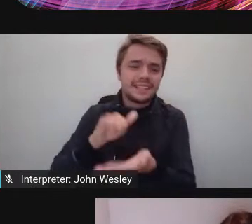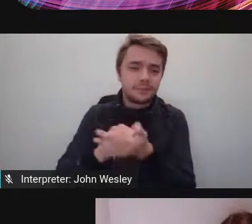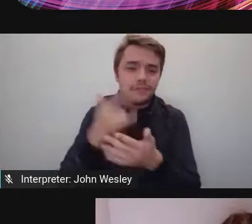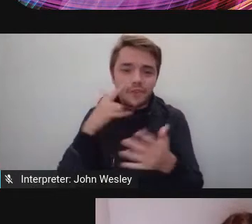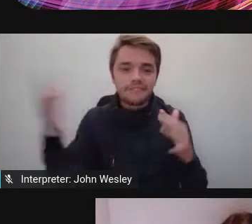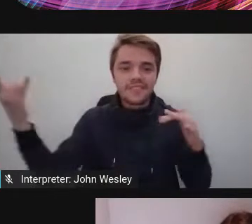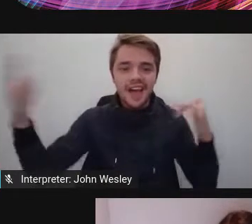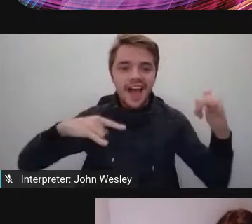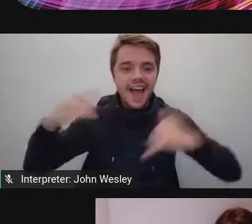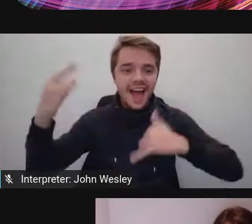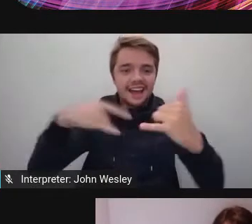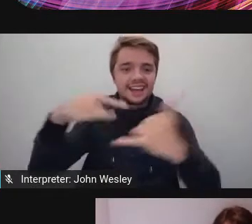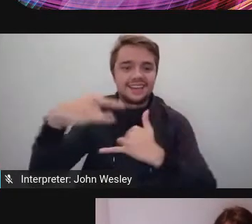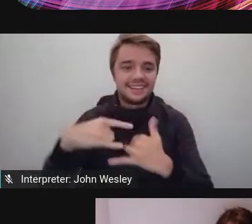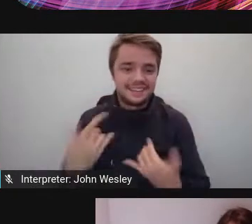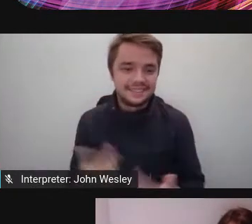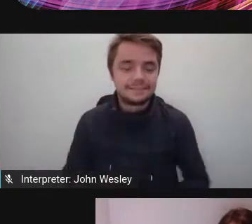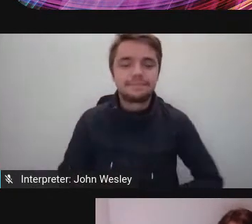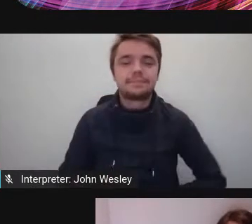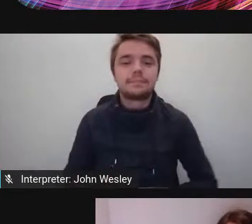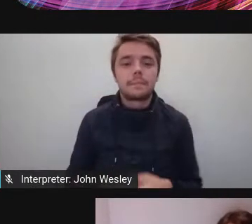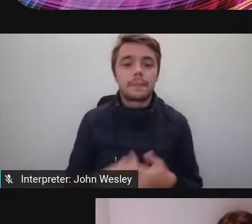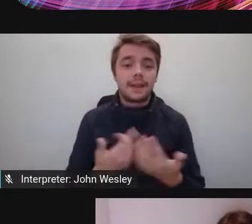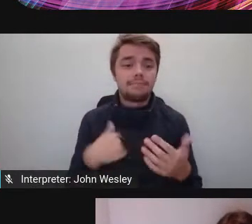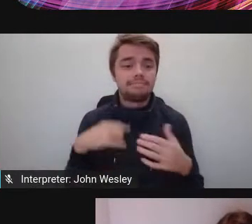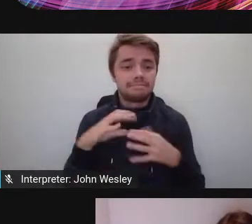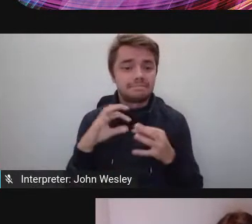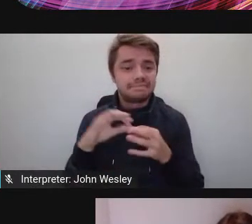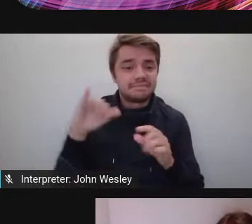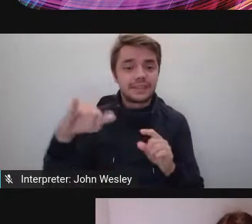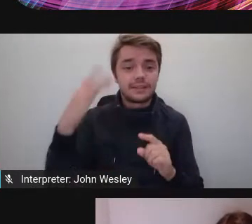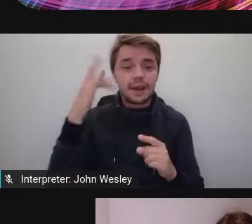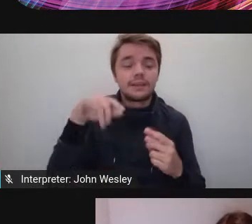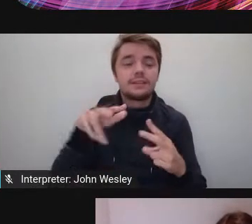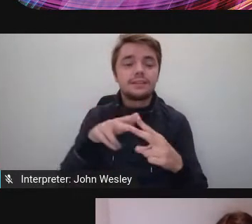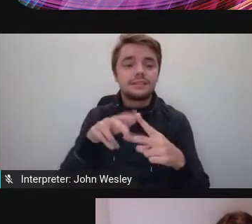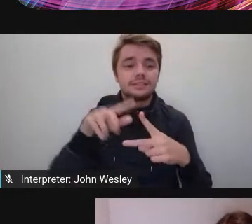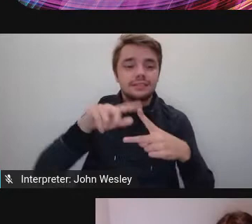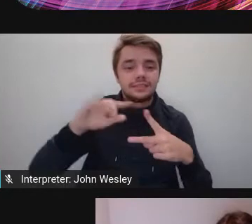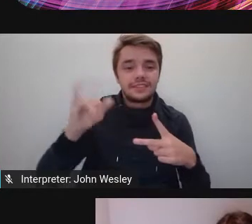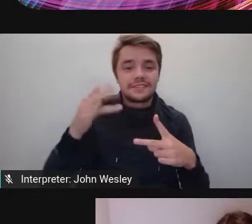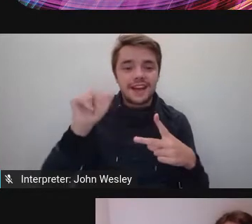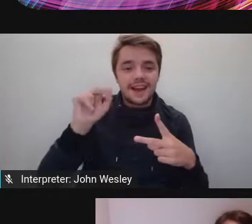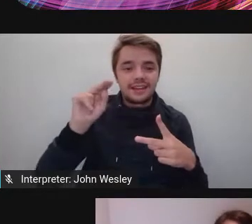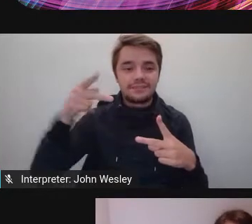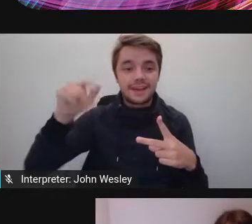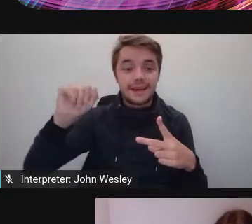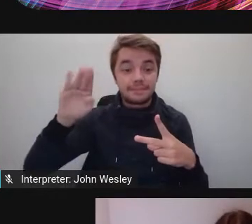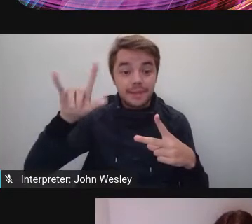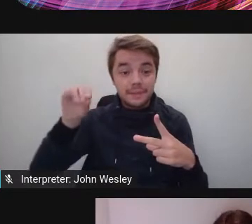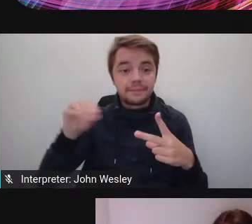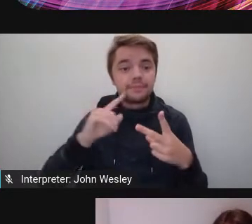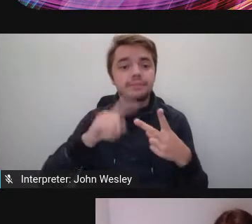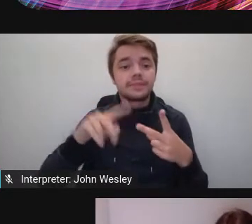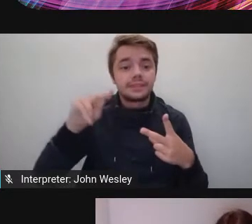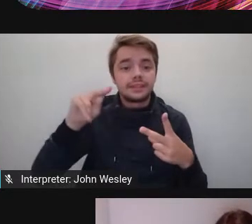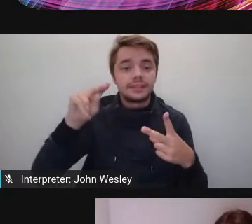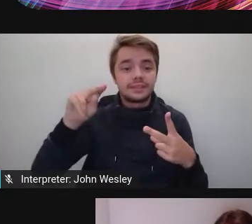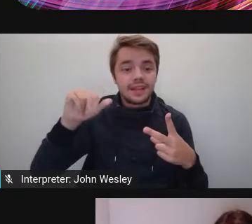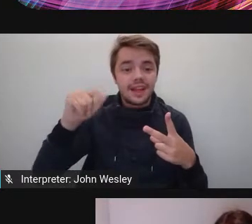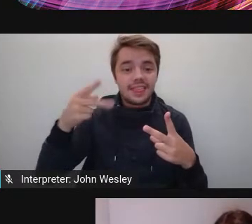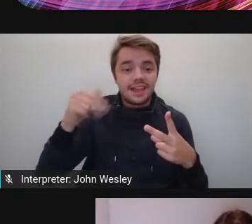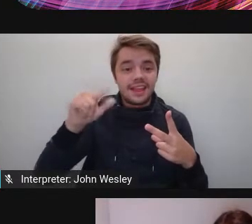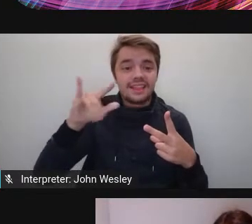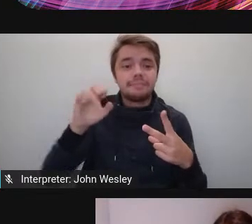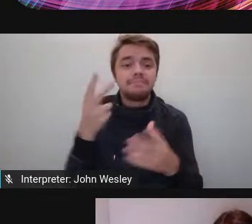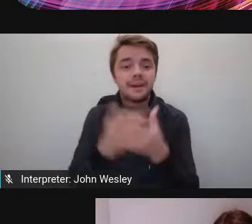I'm saying that because both Juan Pablo and Nathalie are in Colombia, right? Yes.